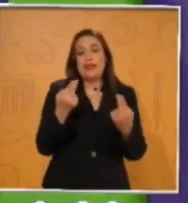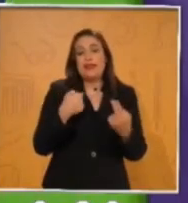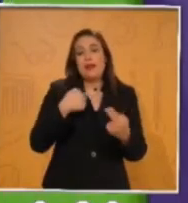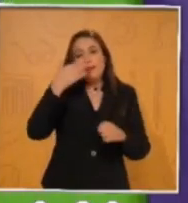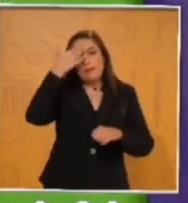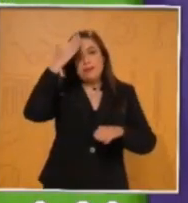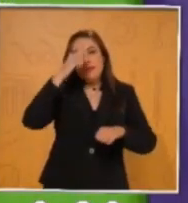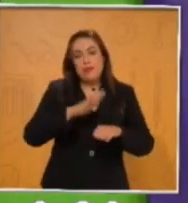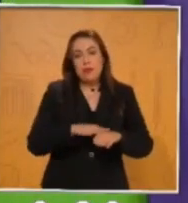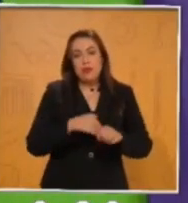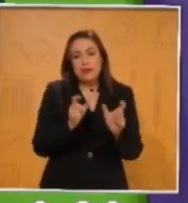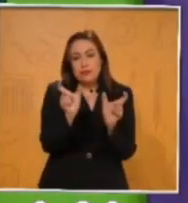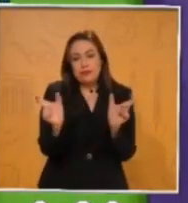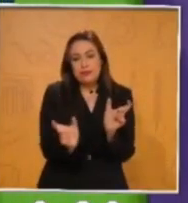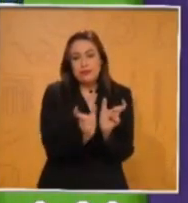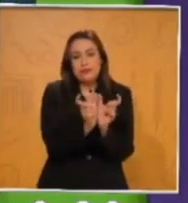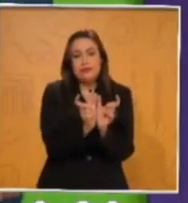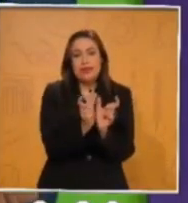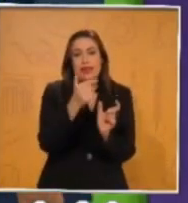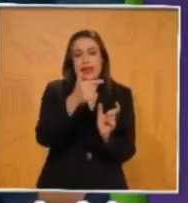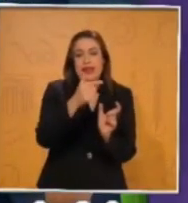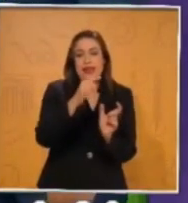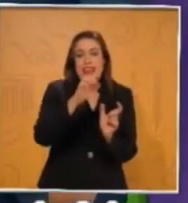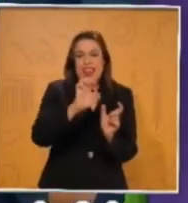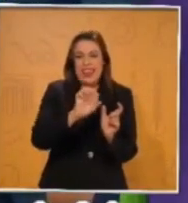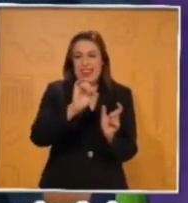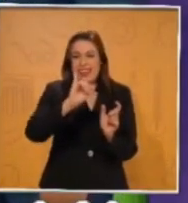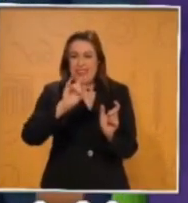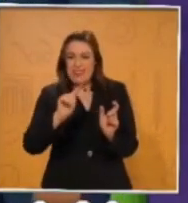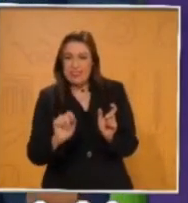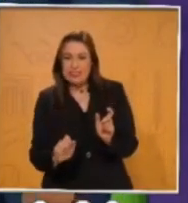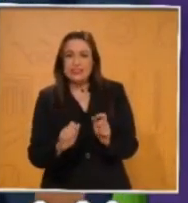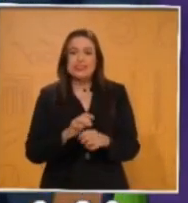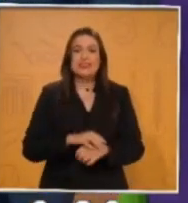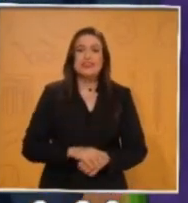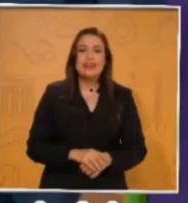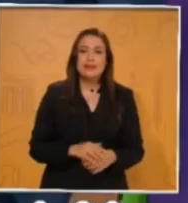have to mention gave. Let's continue.